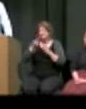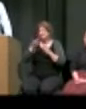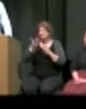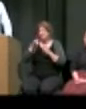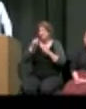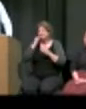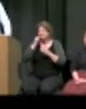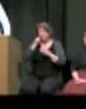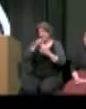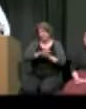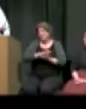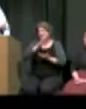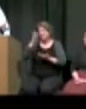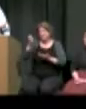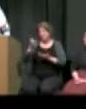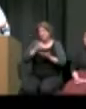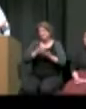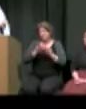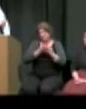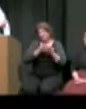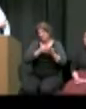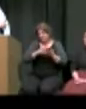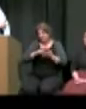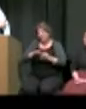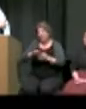which is a lot of volume to move.